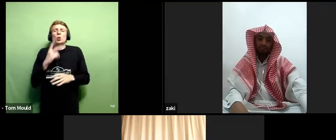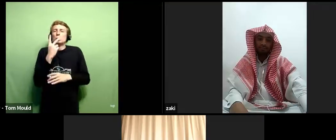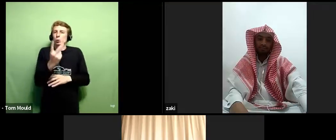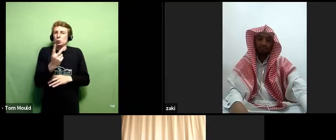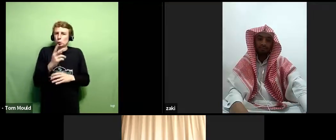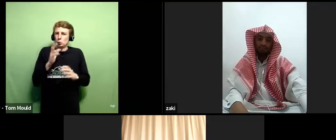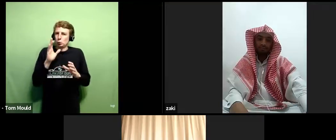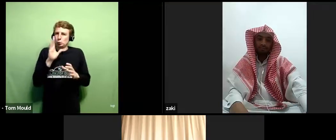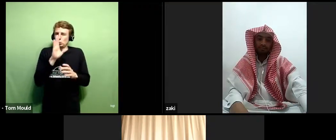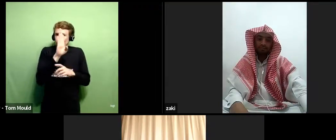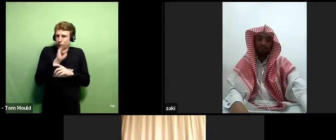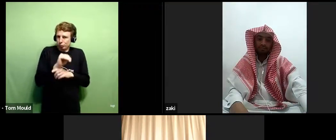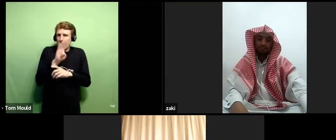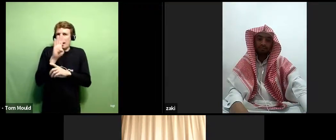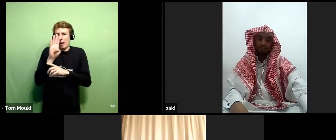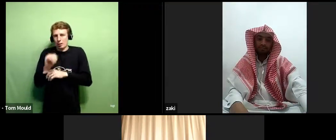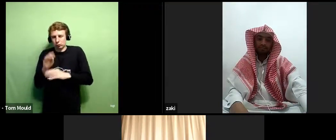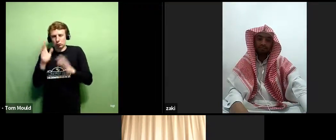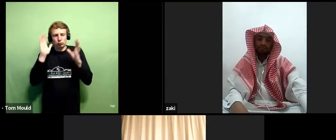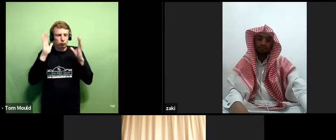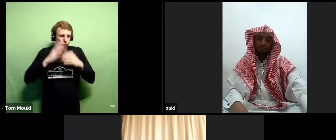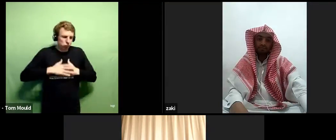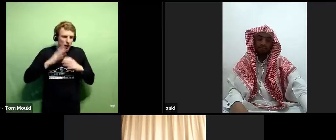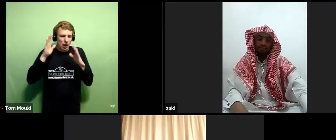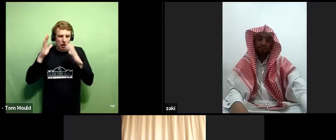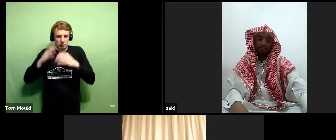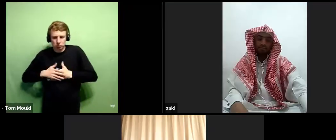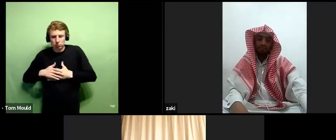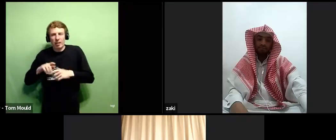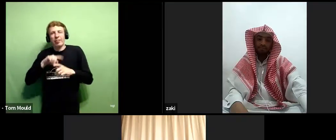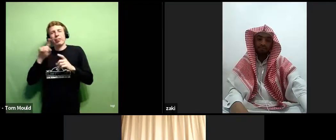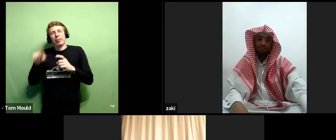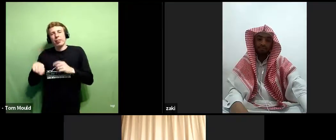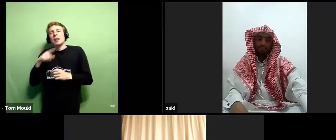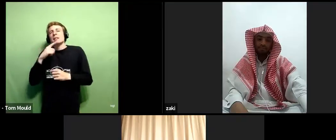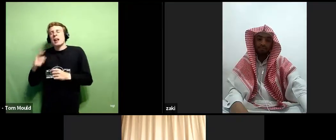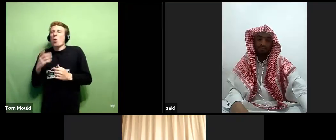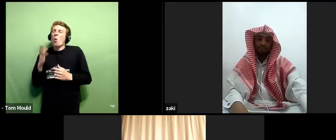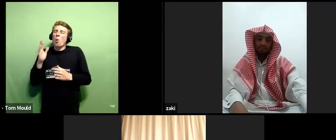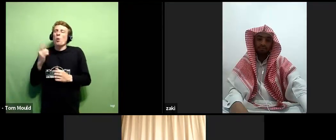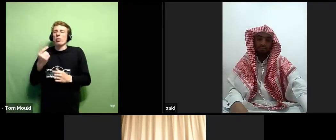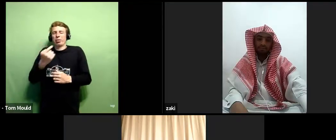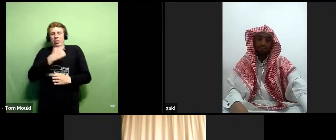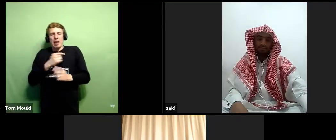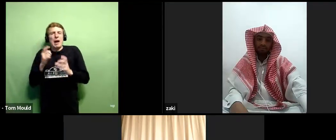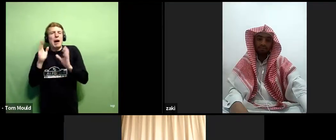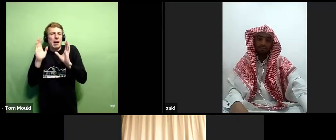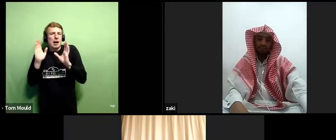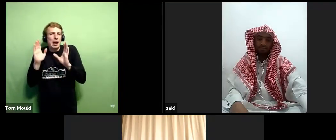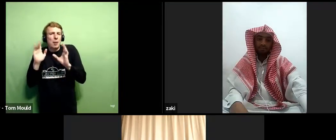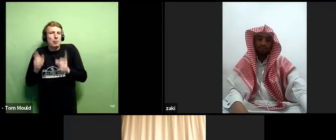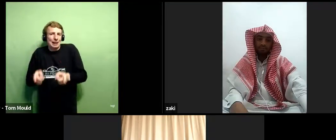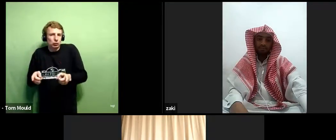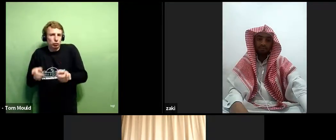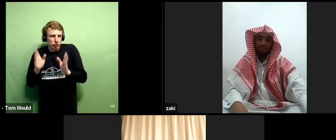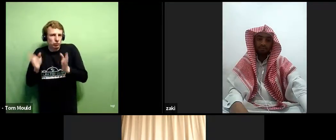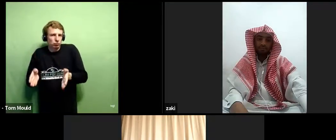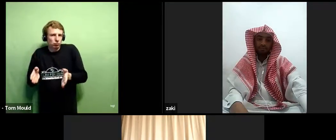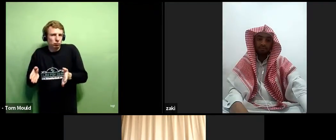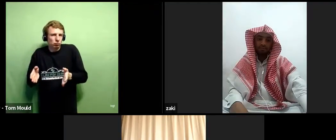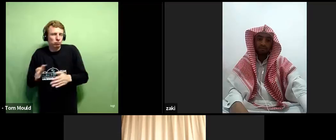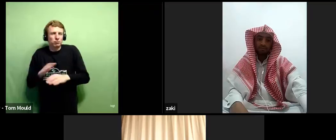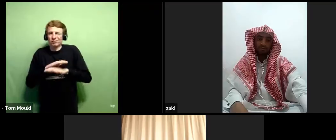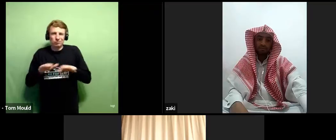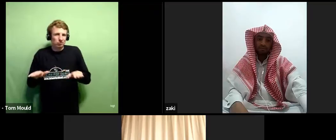two units were the obligatory units of Fajr. And similarly, we can say the same with giving charity. It's